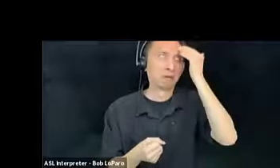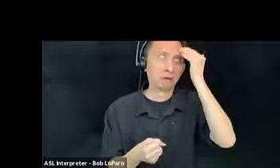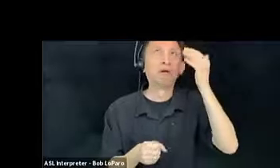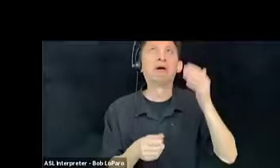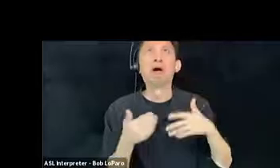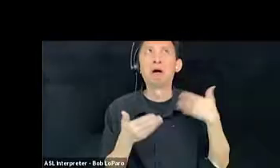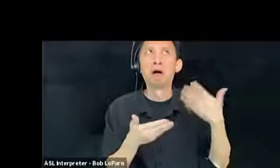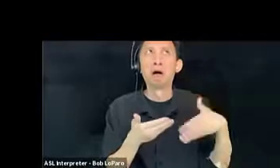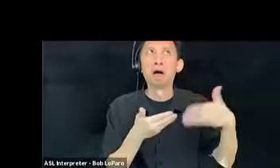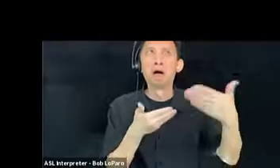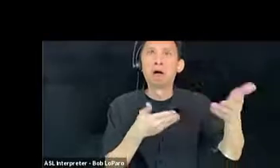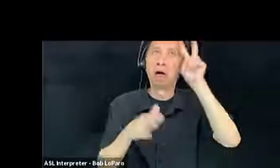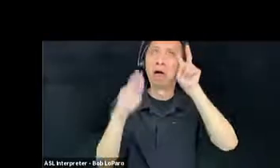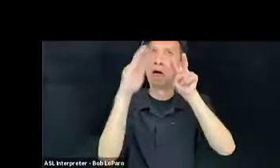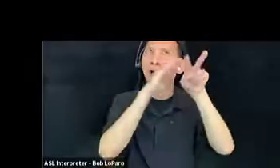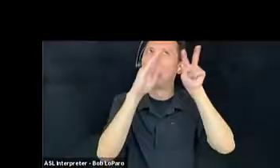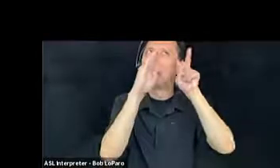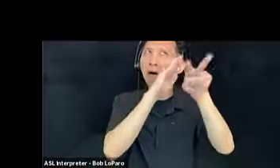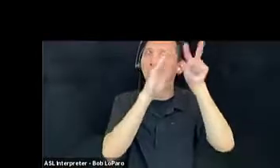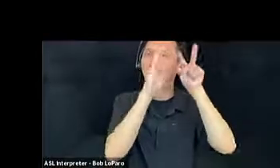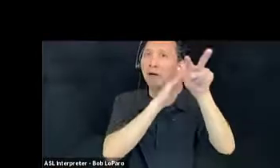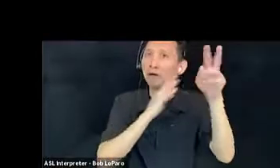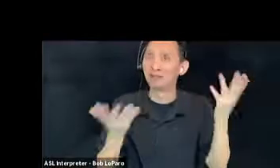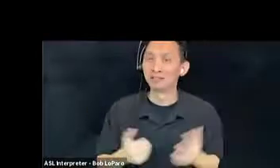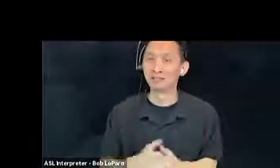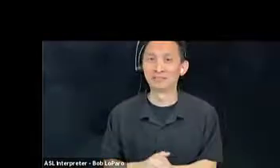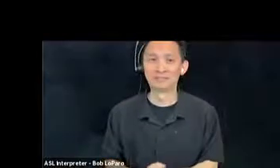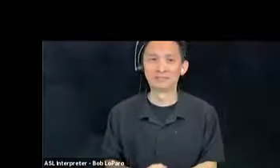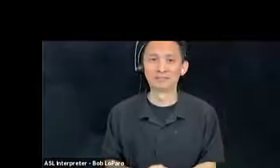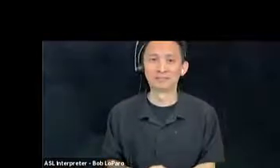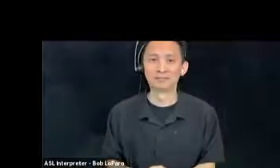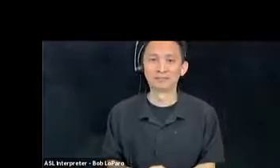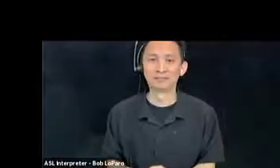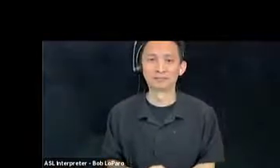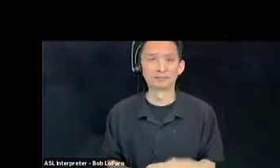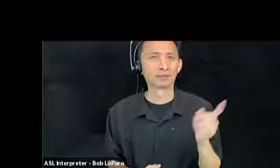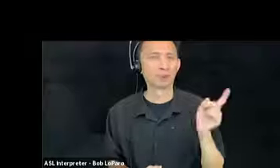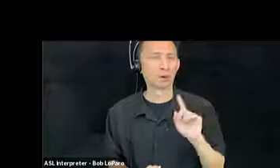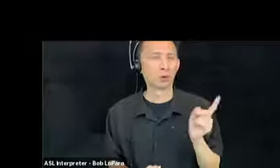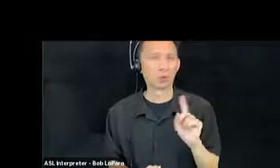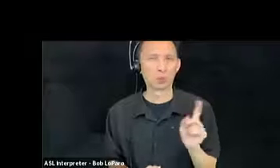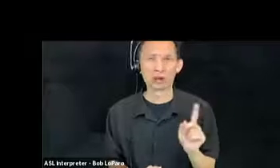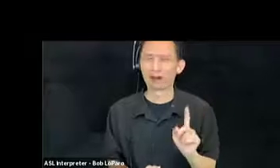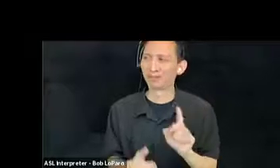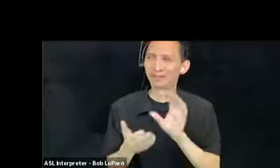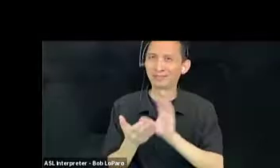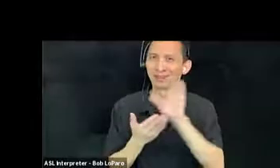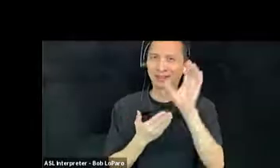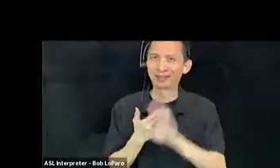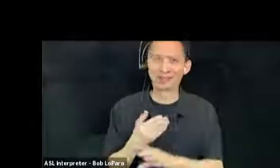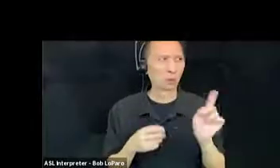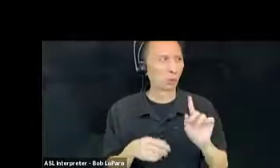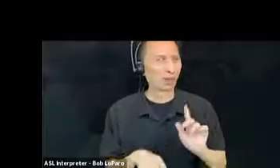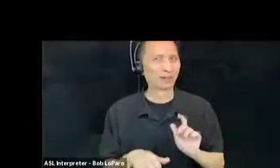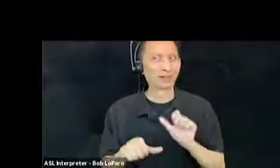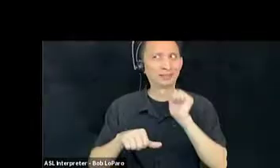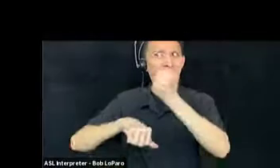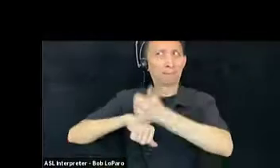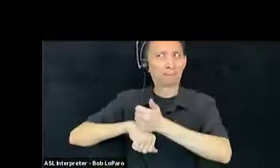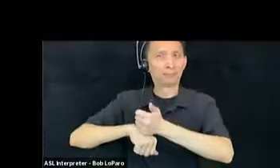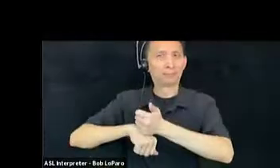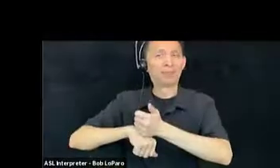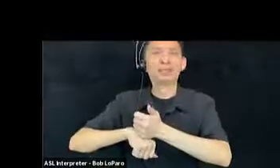And where is the calendar placed? So we're going through these W's pretty quickly, but that's because I want to get to the meat of some of this